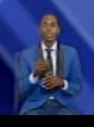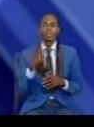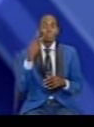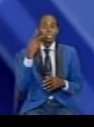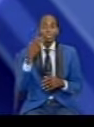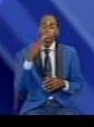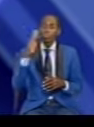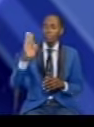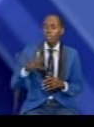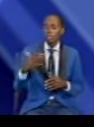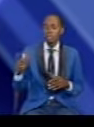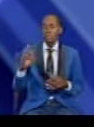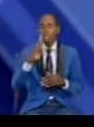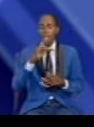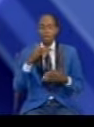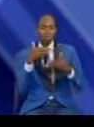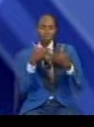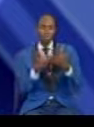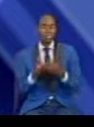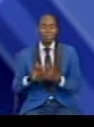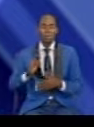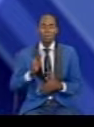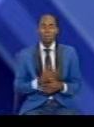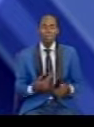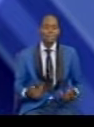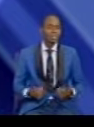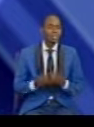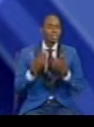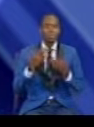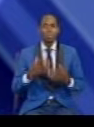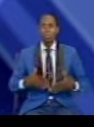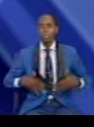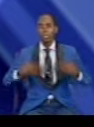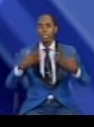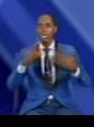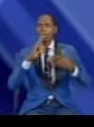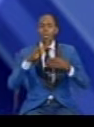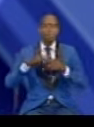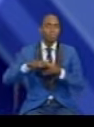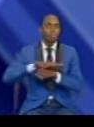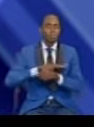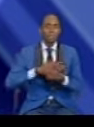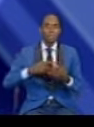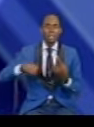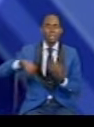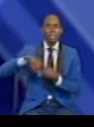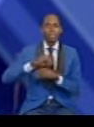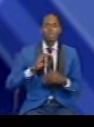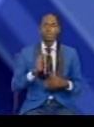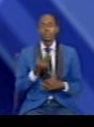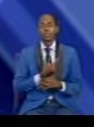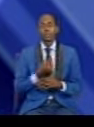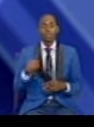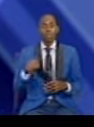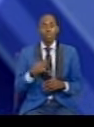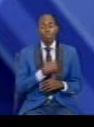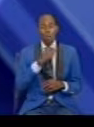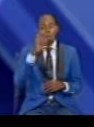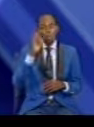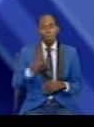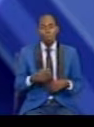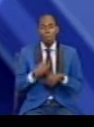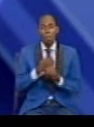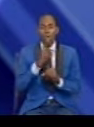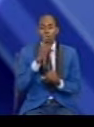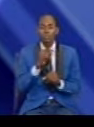And the challenges of life that goes with the things that are going on in the world, we must make sure we don't allow